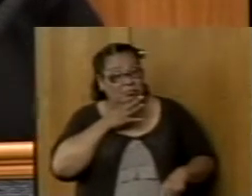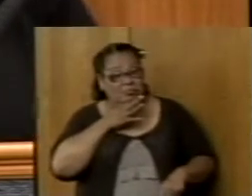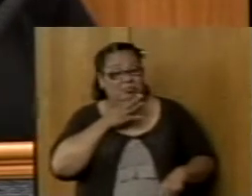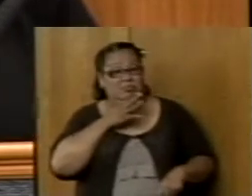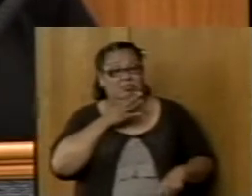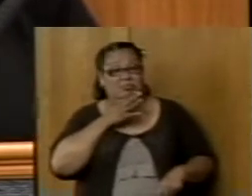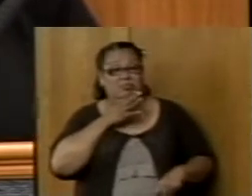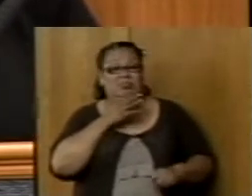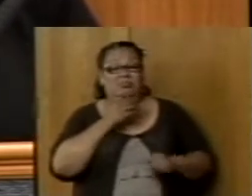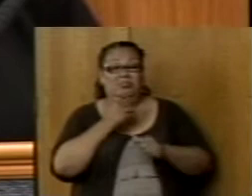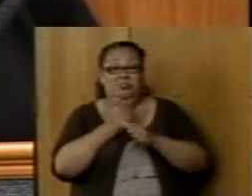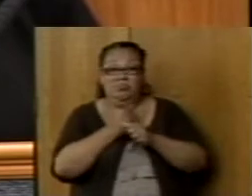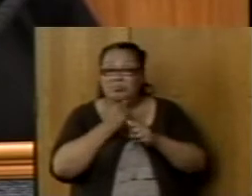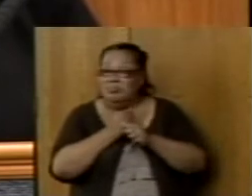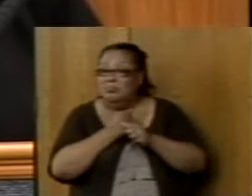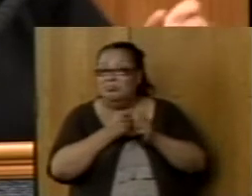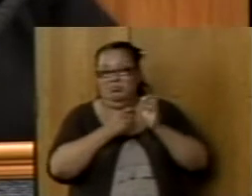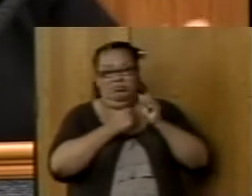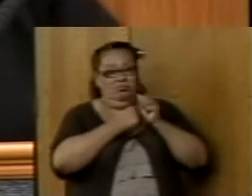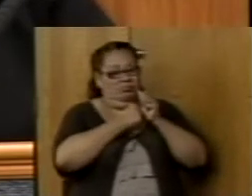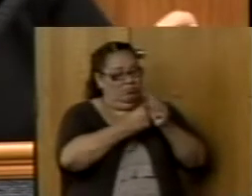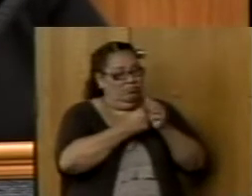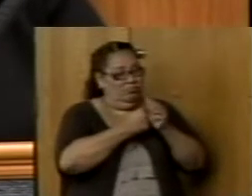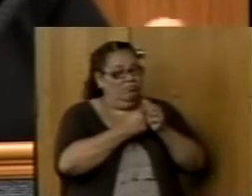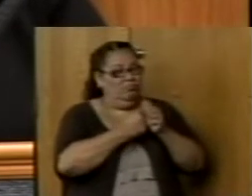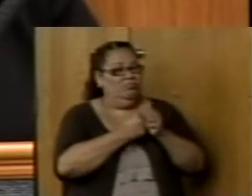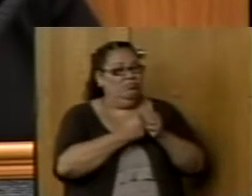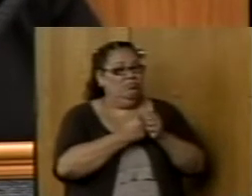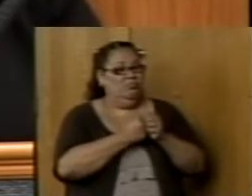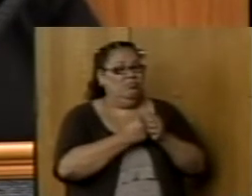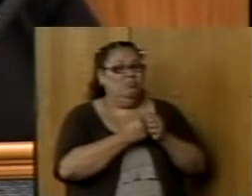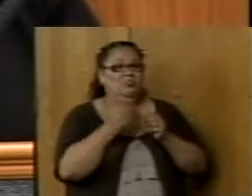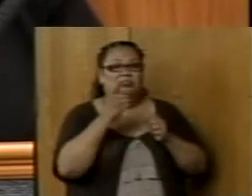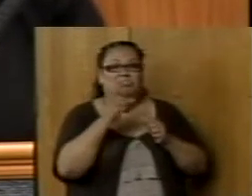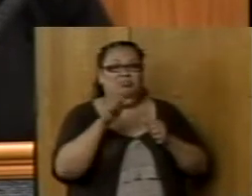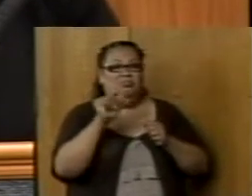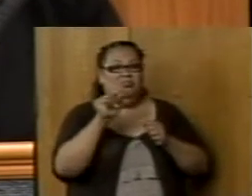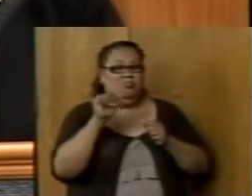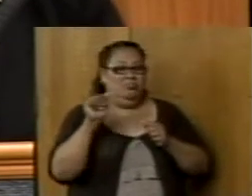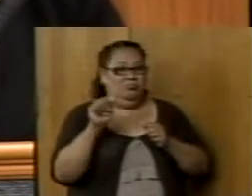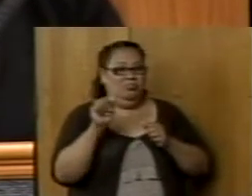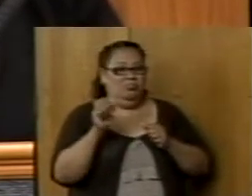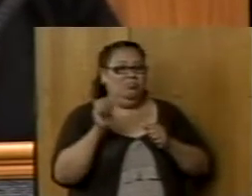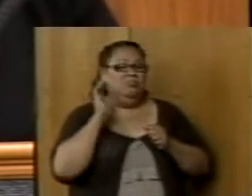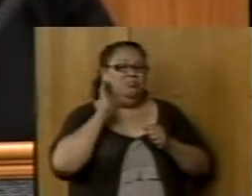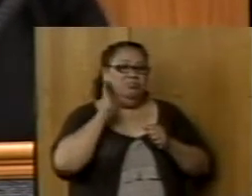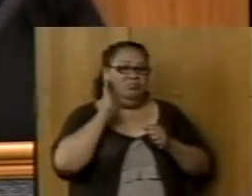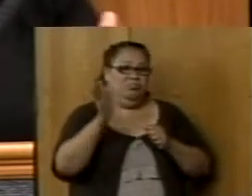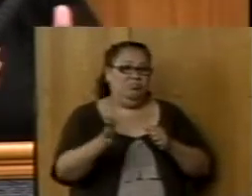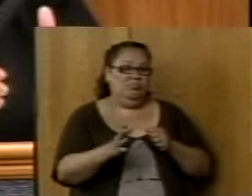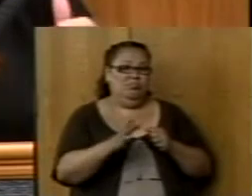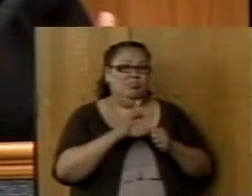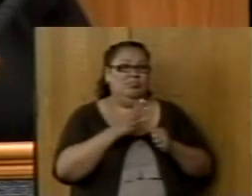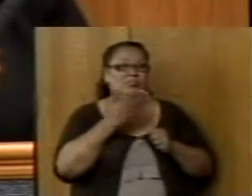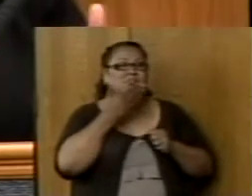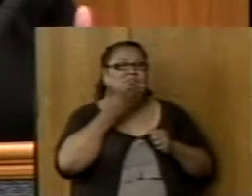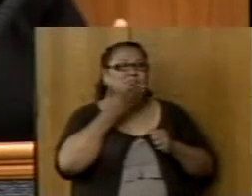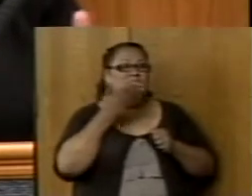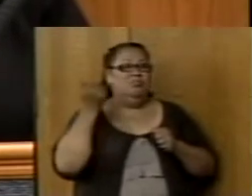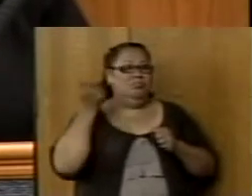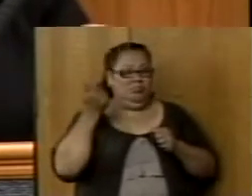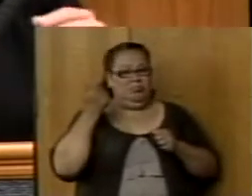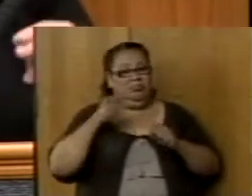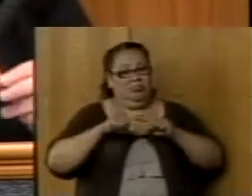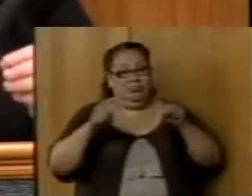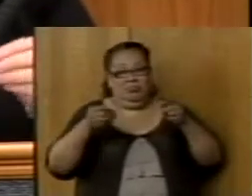look at, other protocols that we can follow to get you data in the next 2-week period, it will be more promising. But